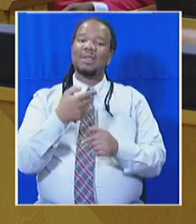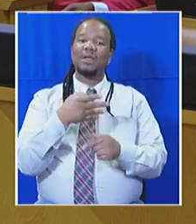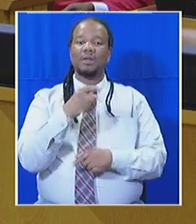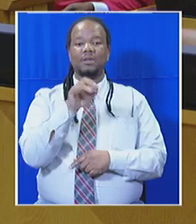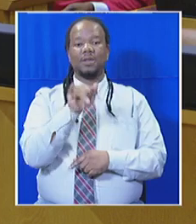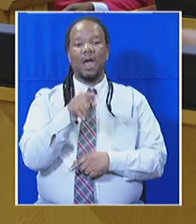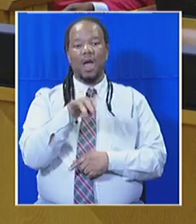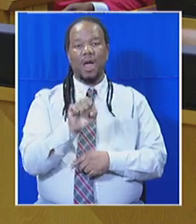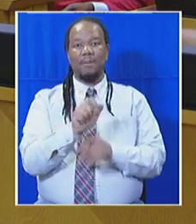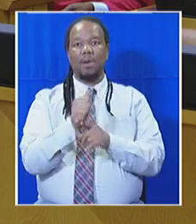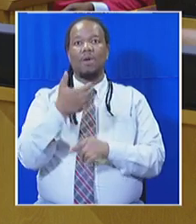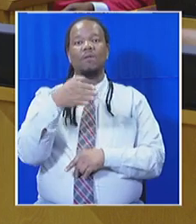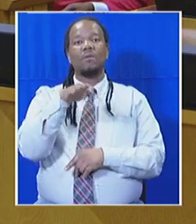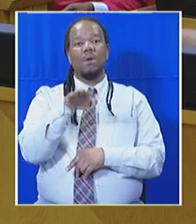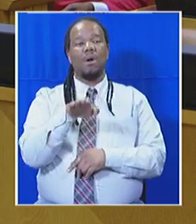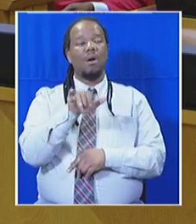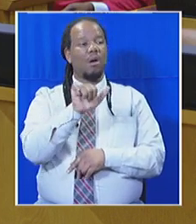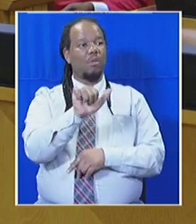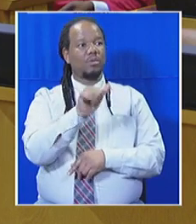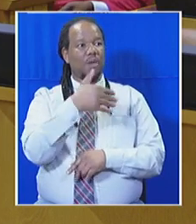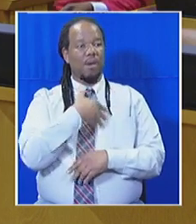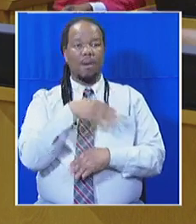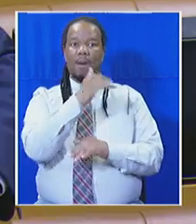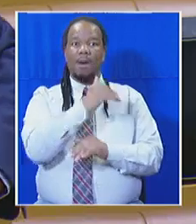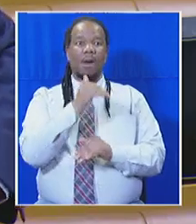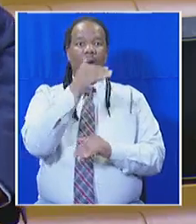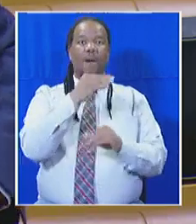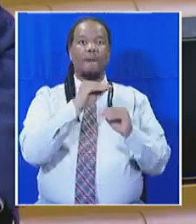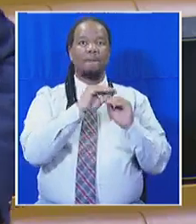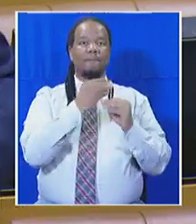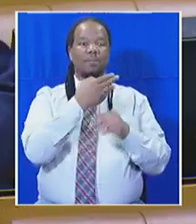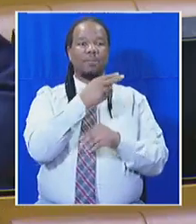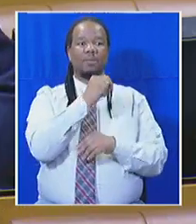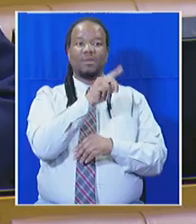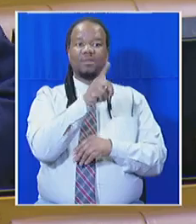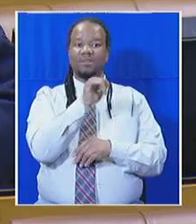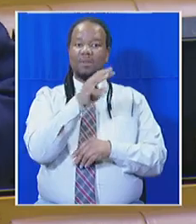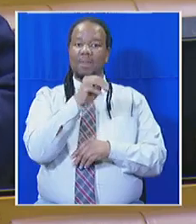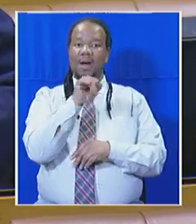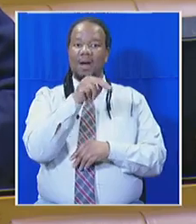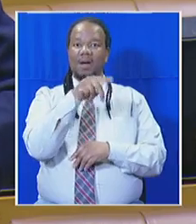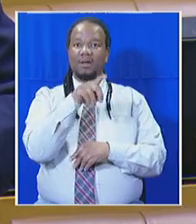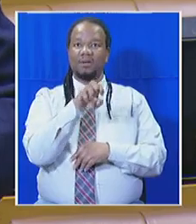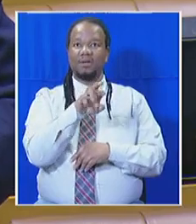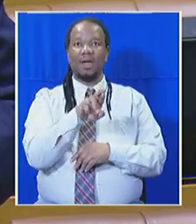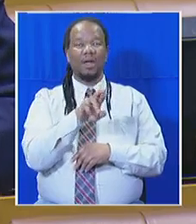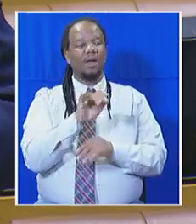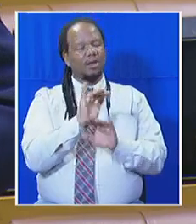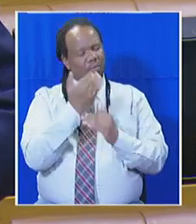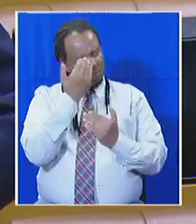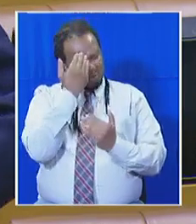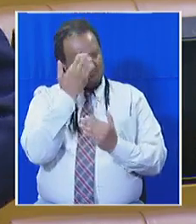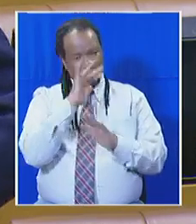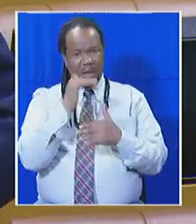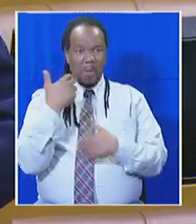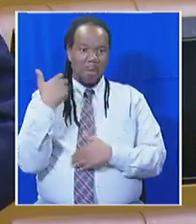High Minister of Education, Honorable Blade Nzimande, because he's well known for liking very lucrative cars. I